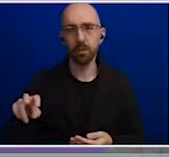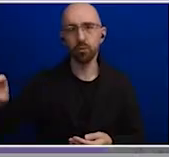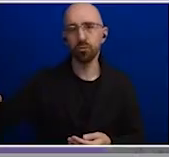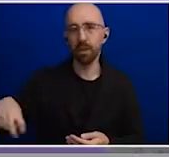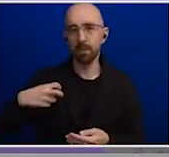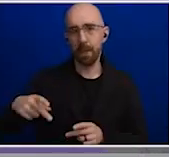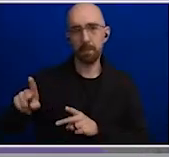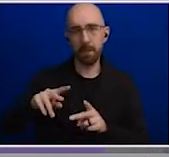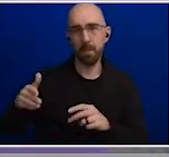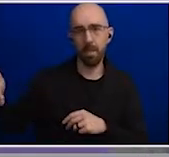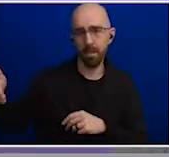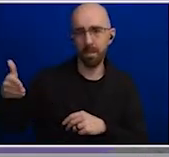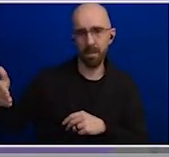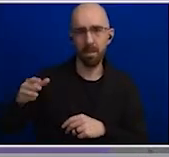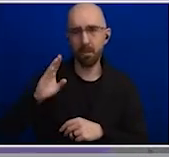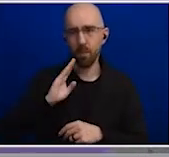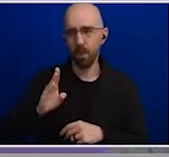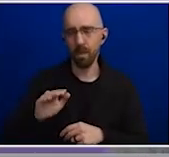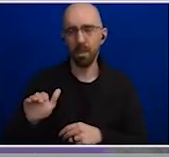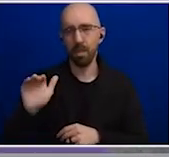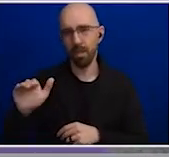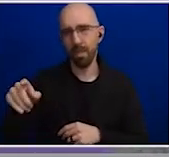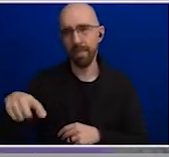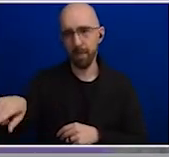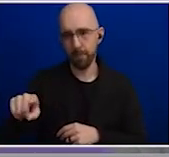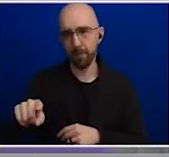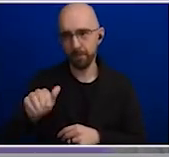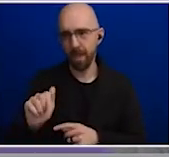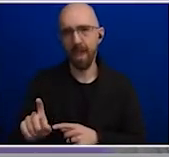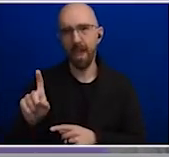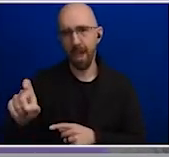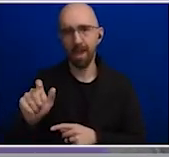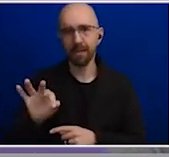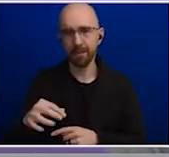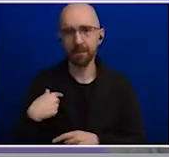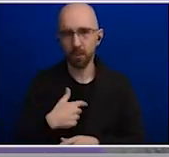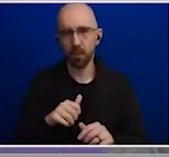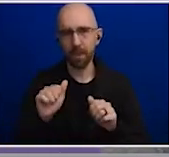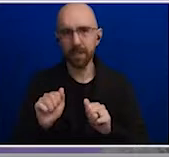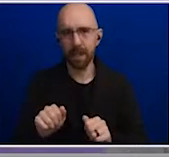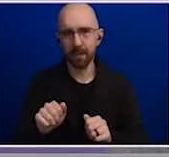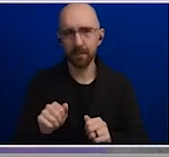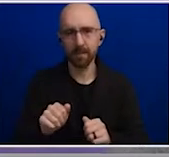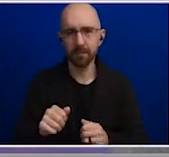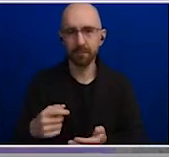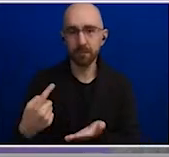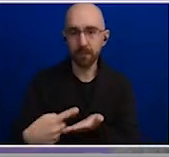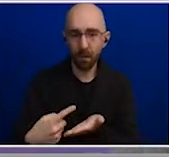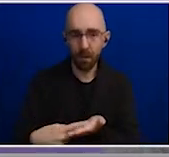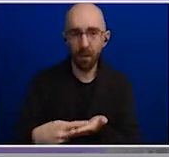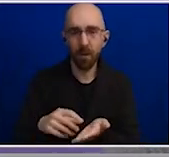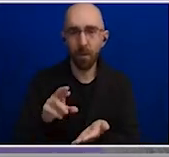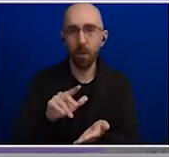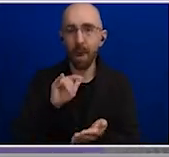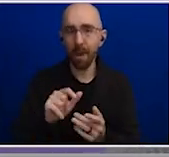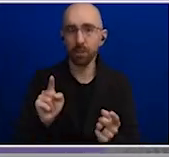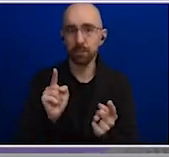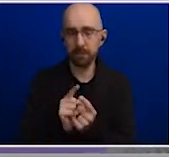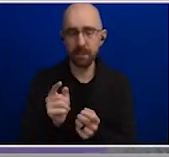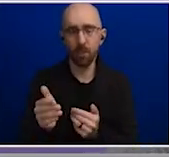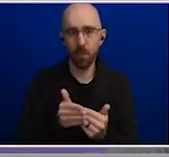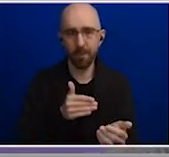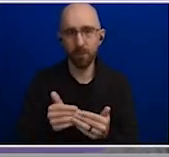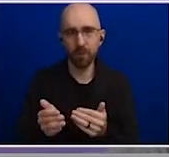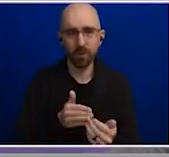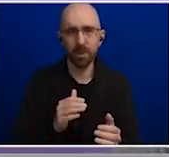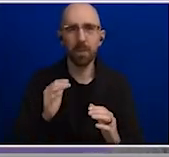can approach them, can ask them if we can, if they want to talk or if they want to actually meet or whatever, if they, communicate